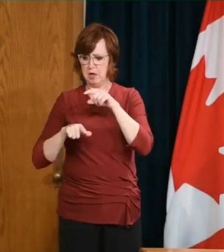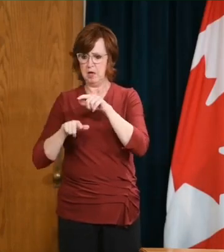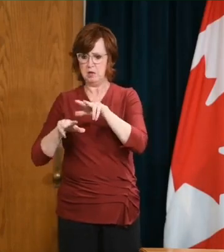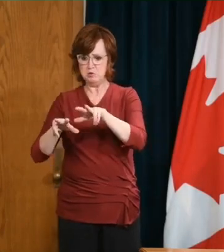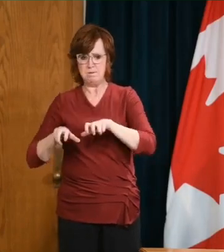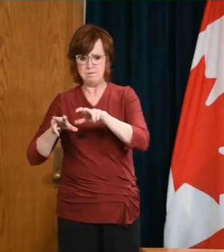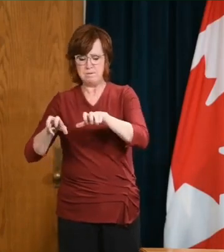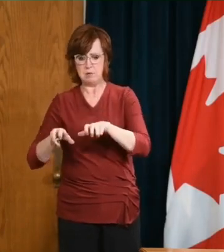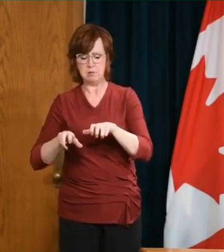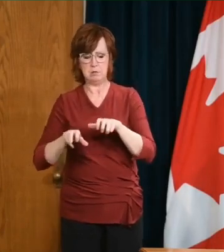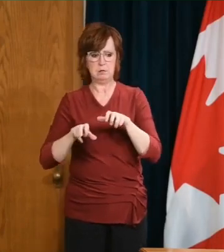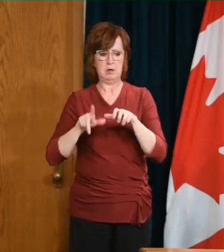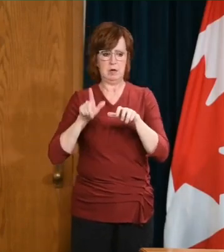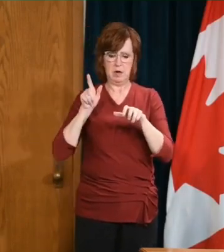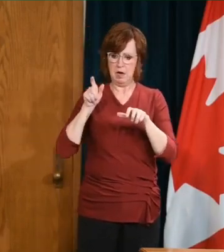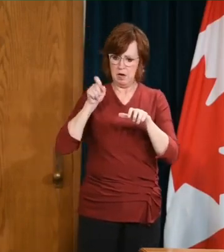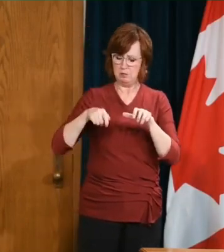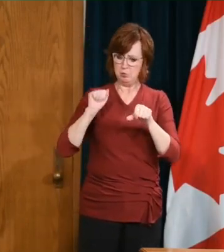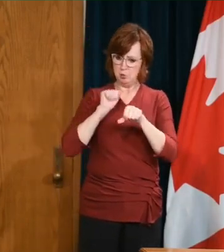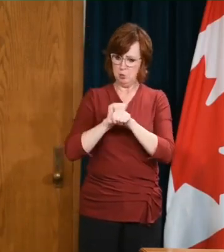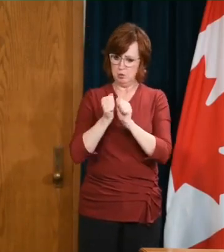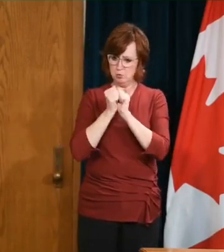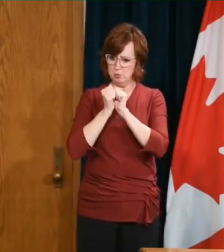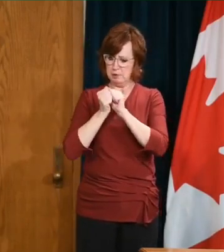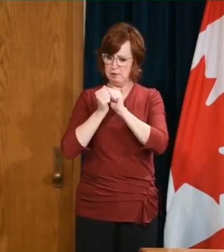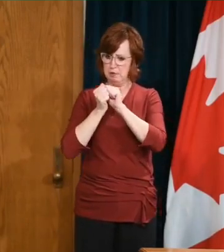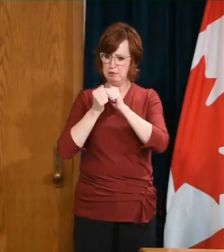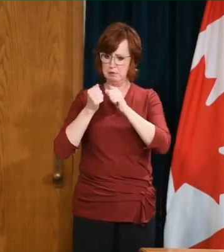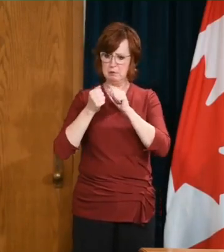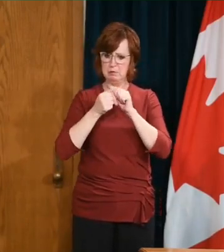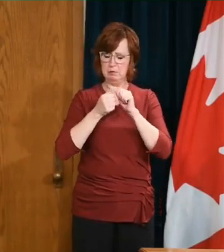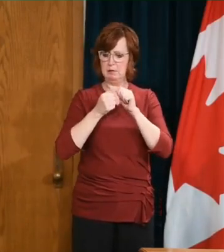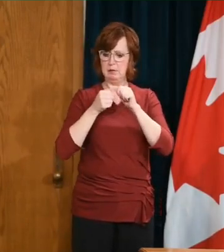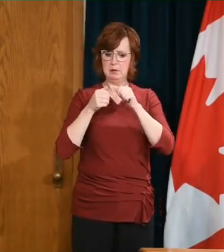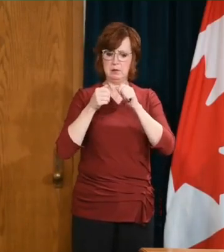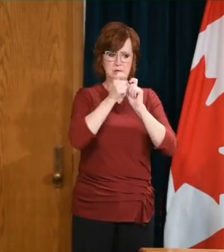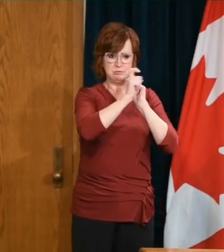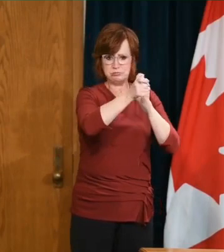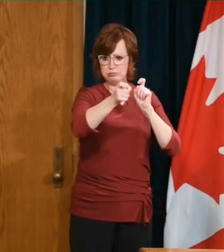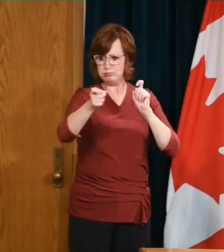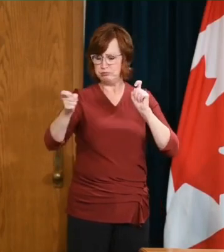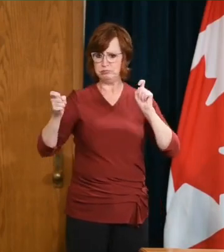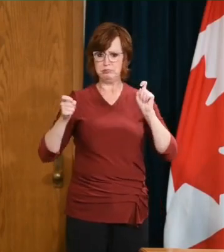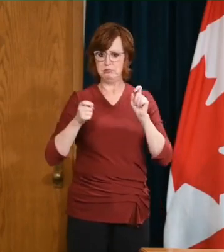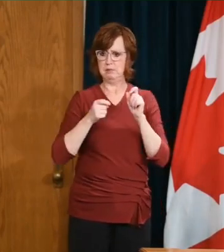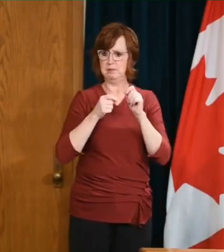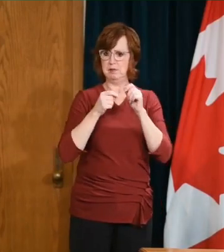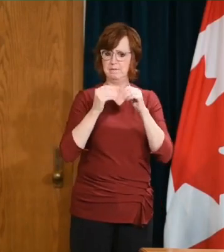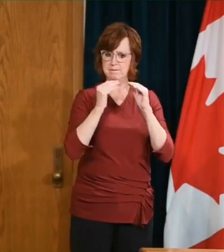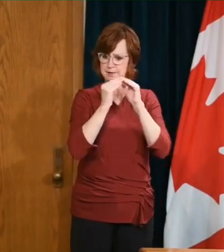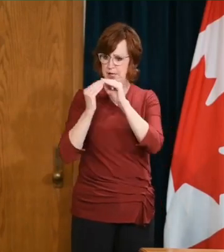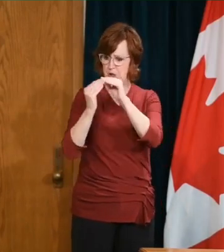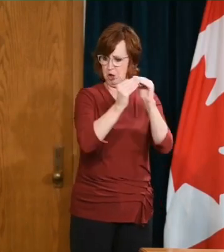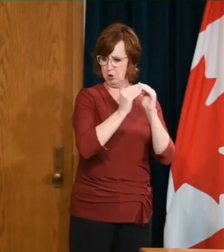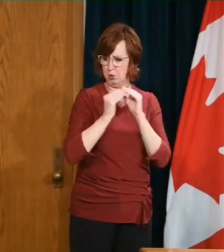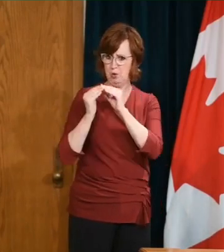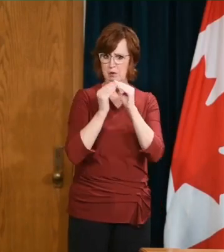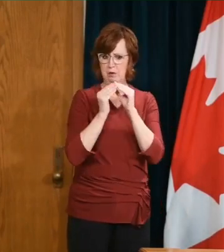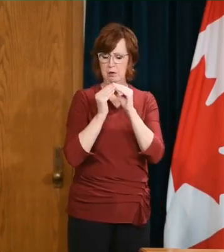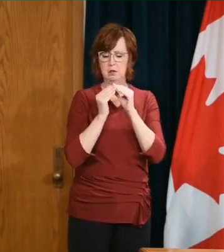together. So as we head into this weekend, my message to the people of Saskatchewan would be